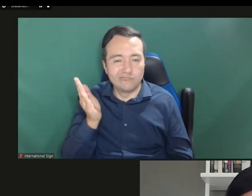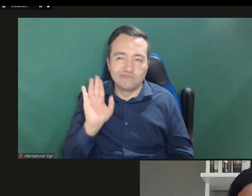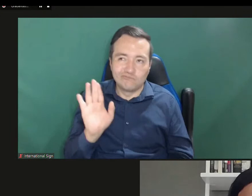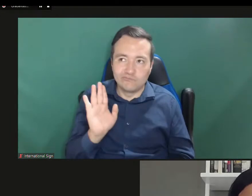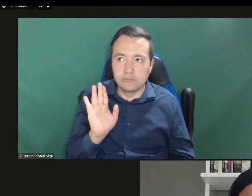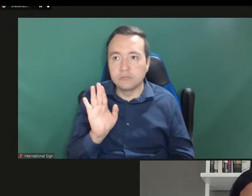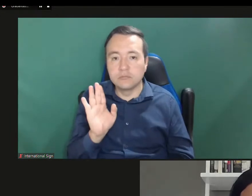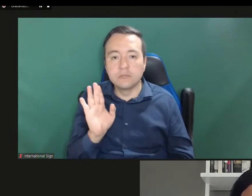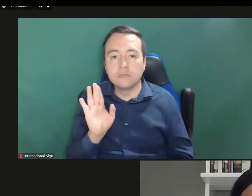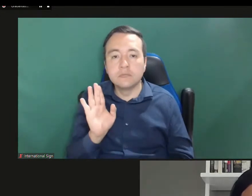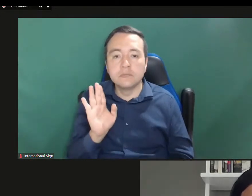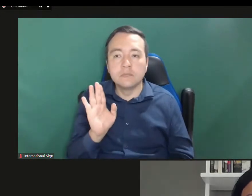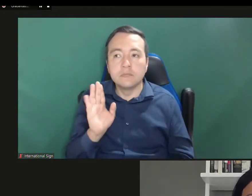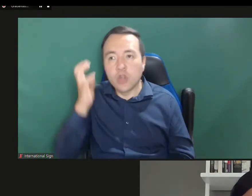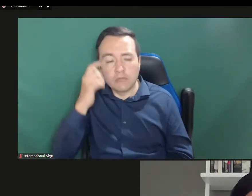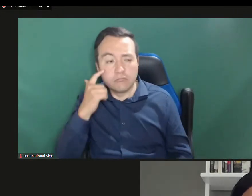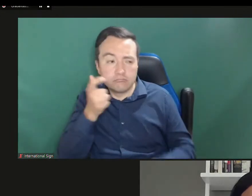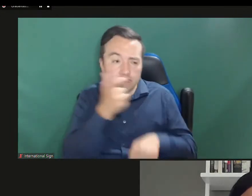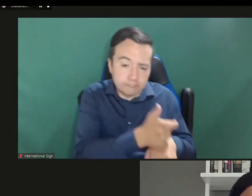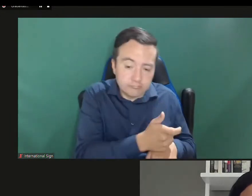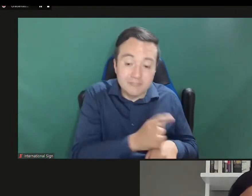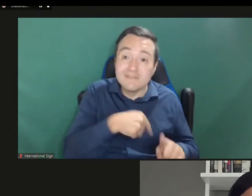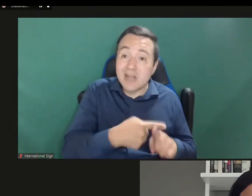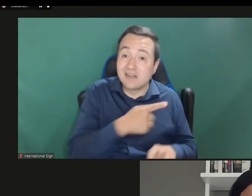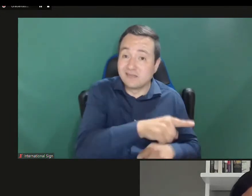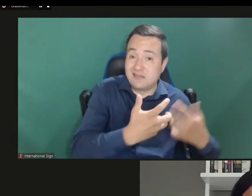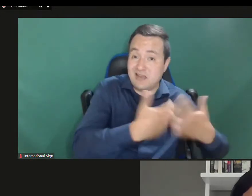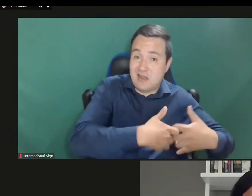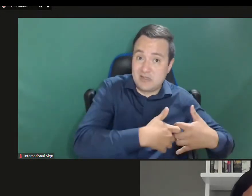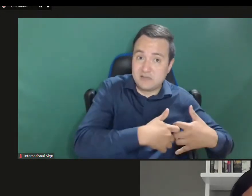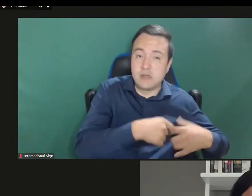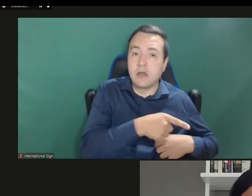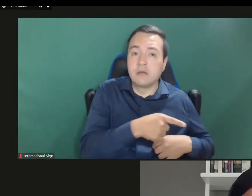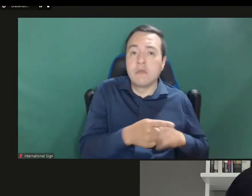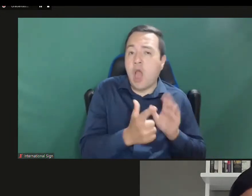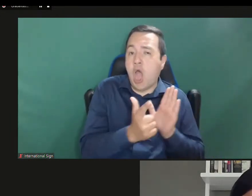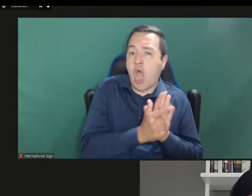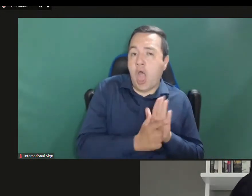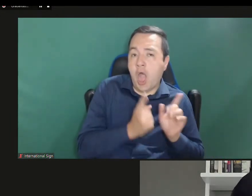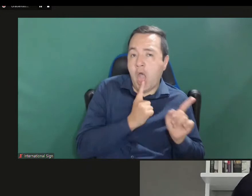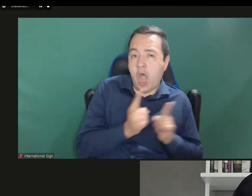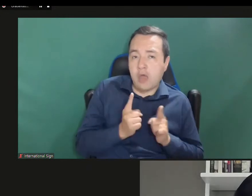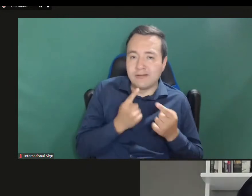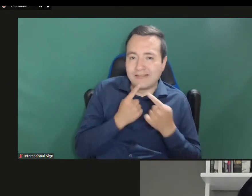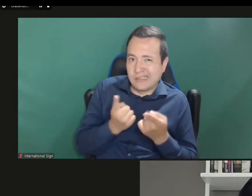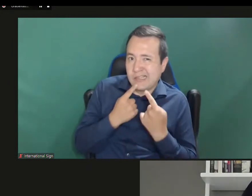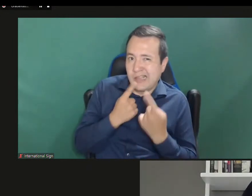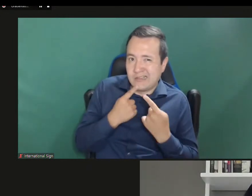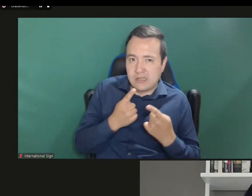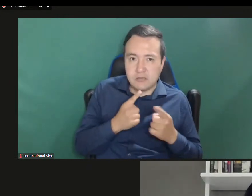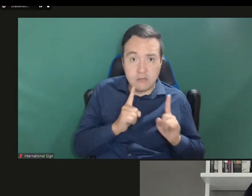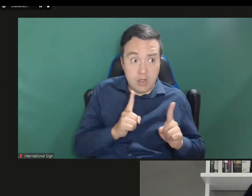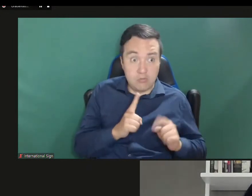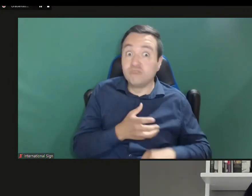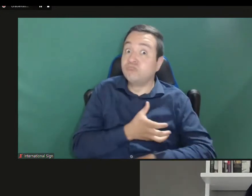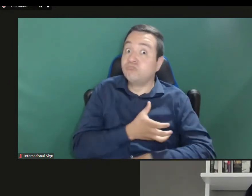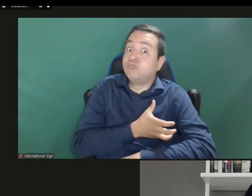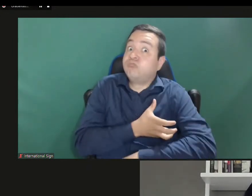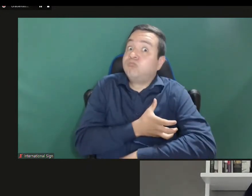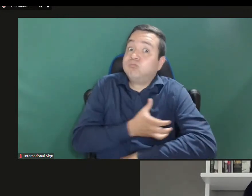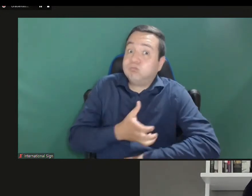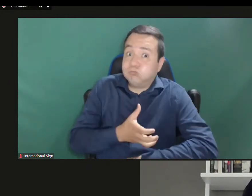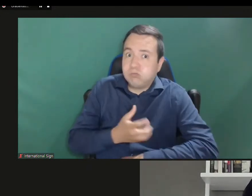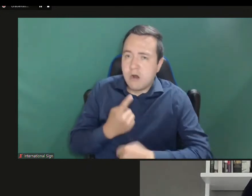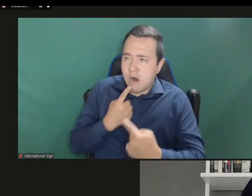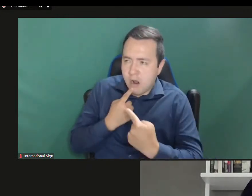businesses or tobacco and food producing companies use legal arguments that aren't really, they're specious, though